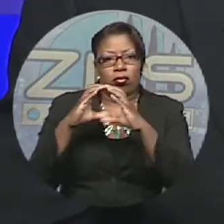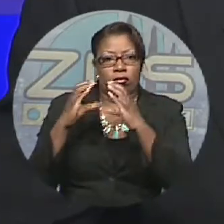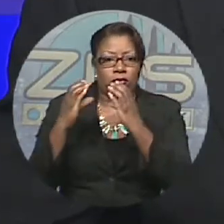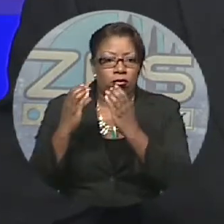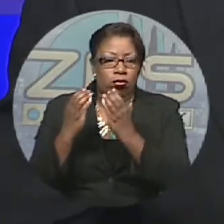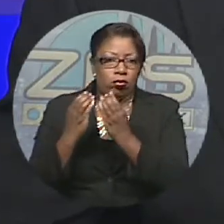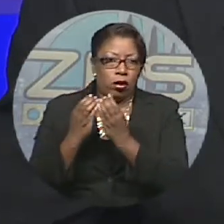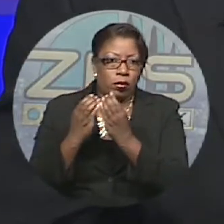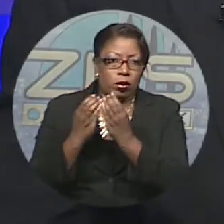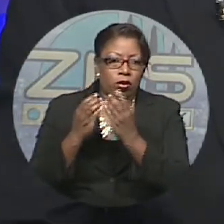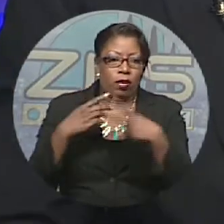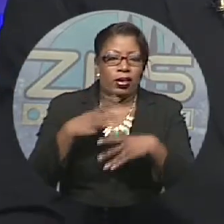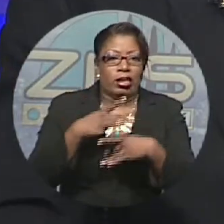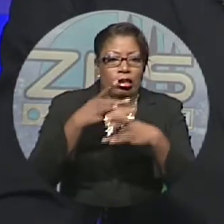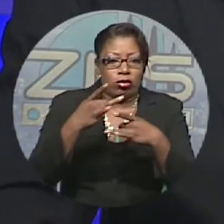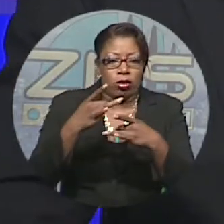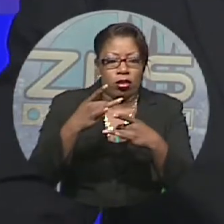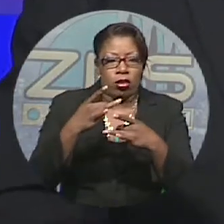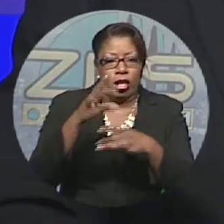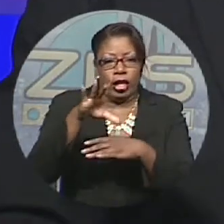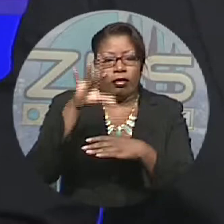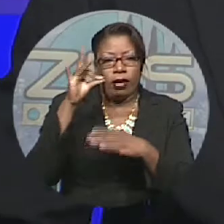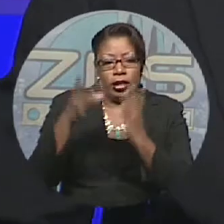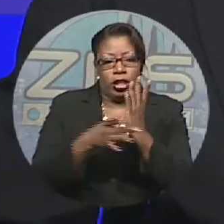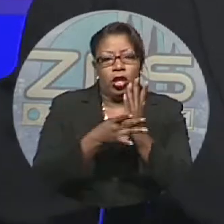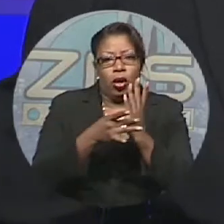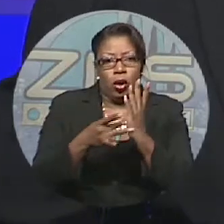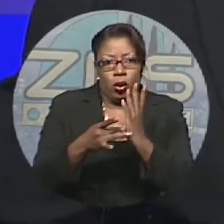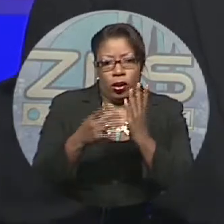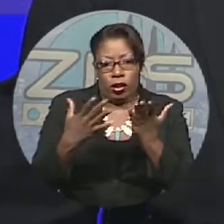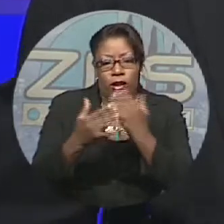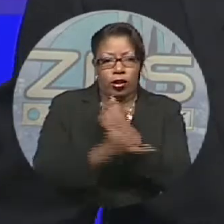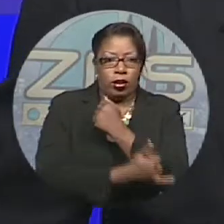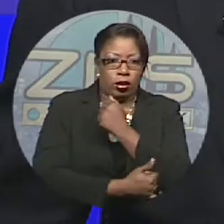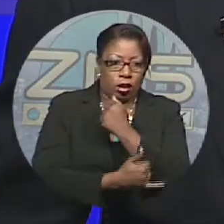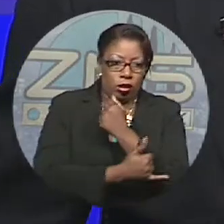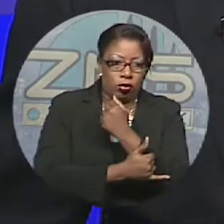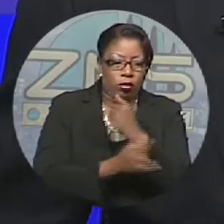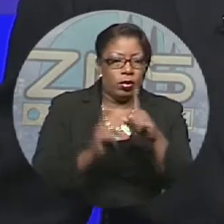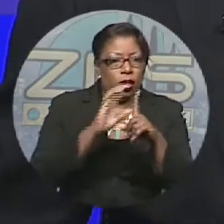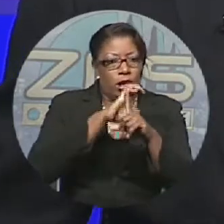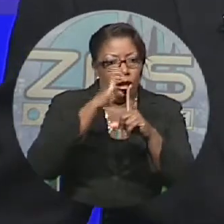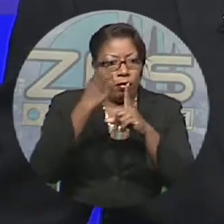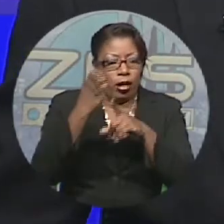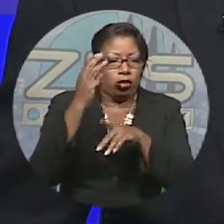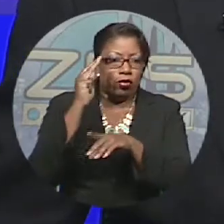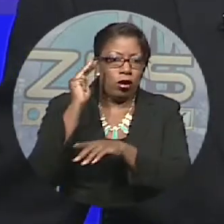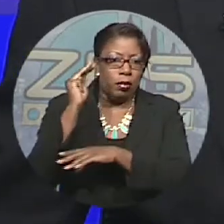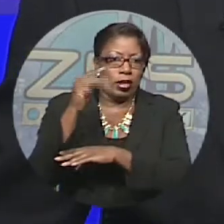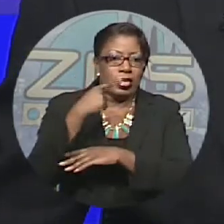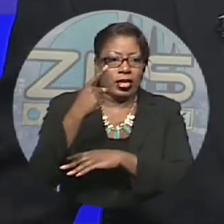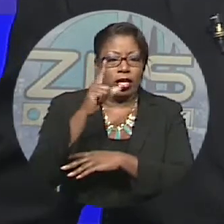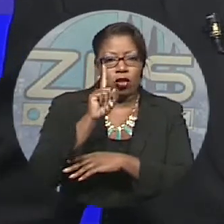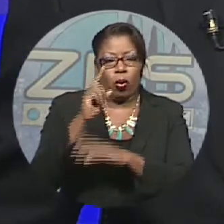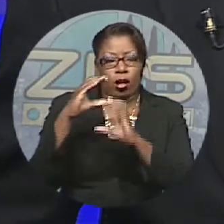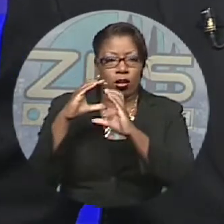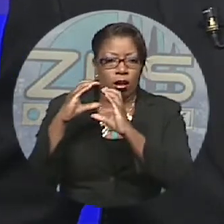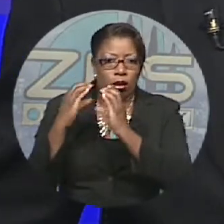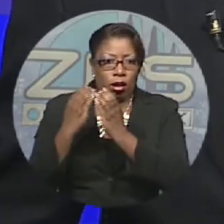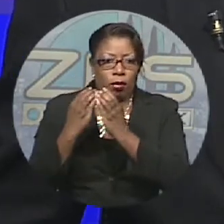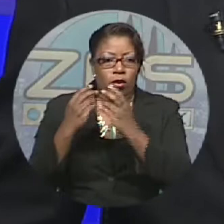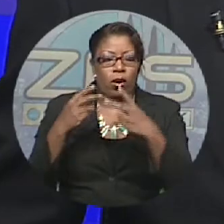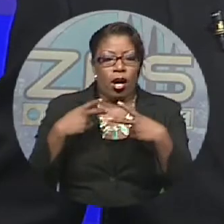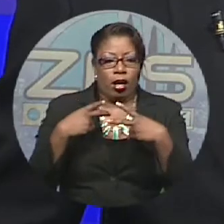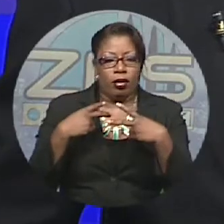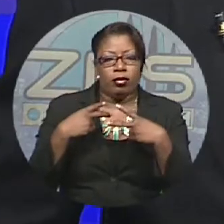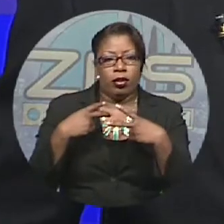who may have expressed an interest in oil exploration in this country. However, the Environment Minister says there's really only one company who has had